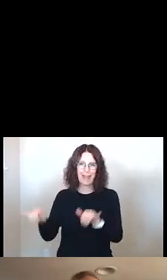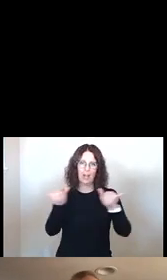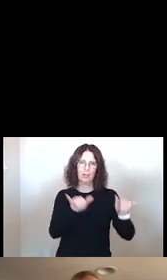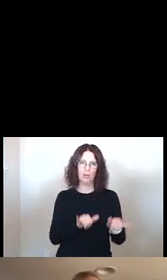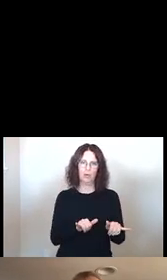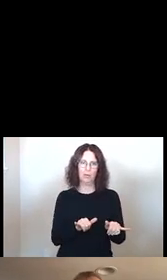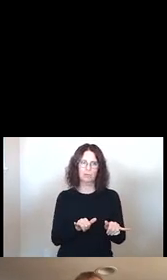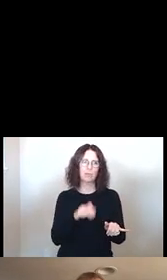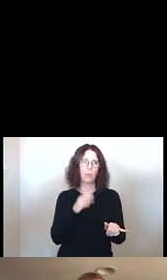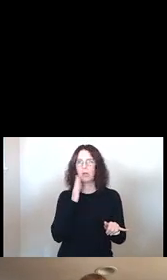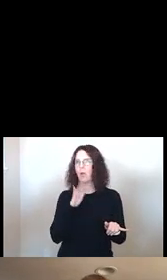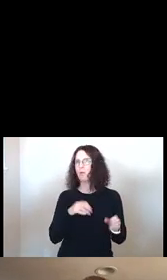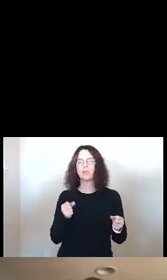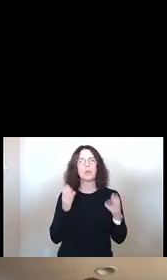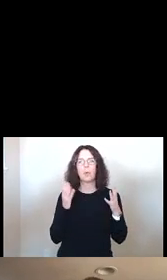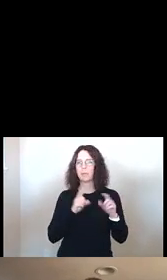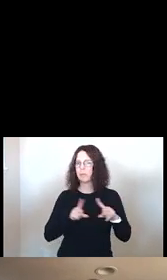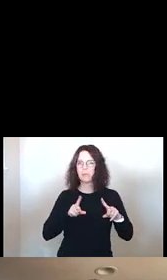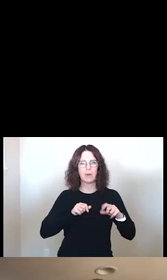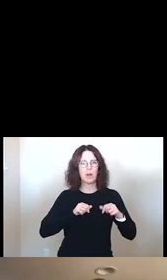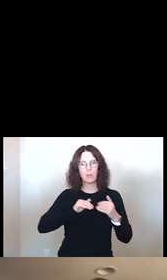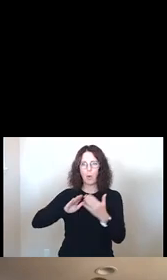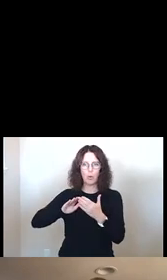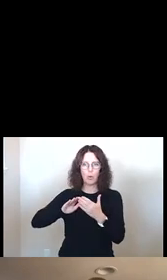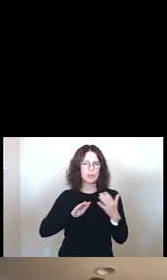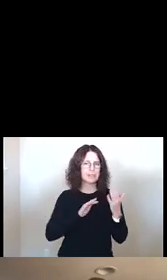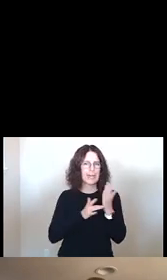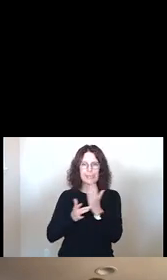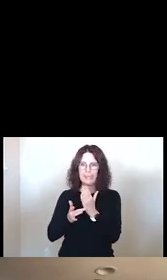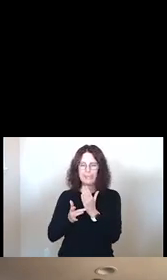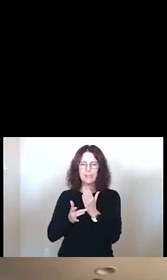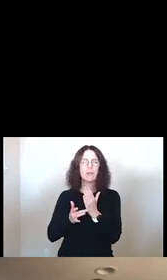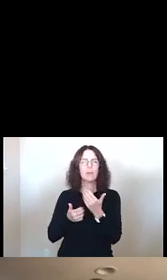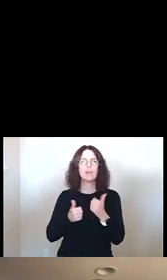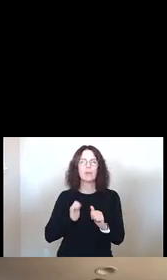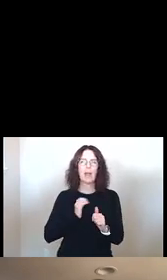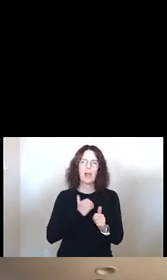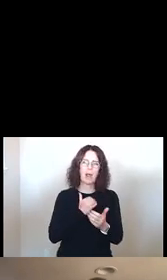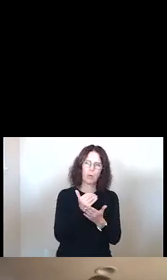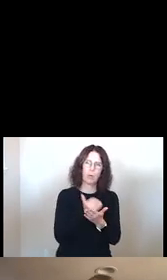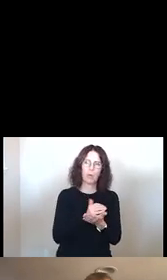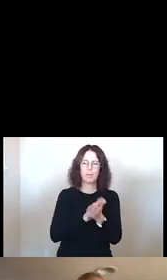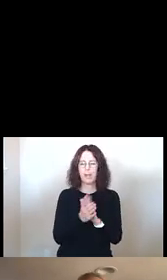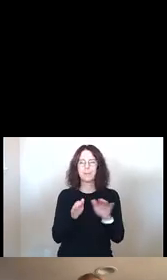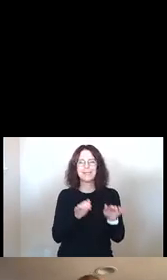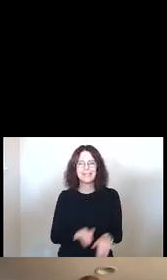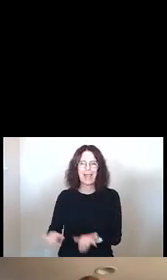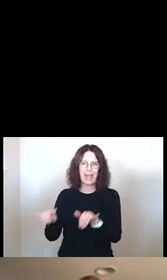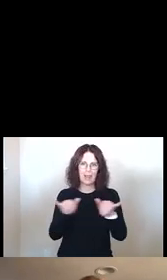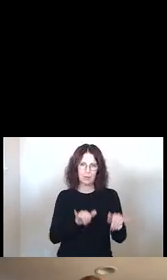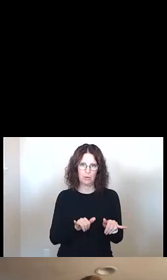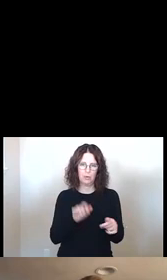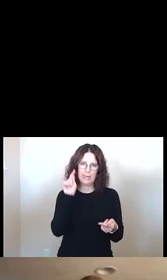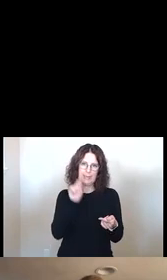approaches and techniques, but we try to standardize our courses that use a specific few software, but